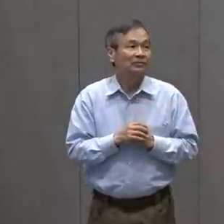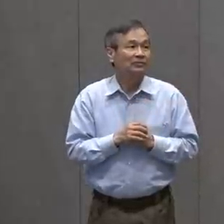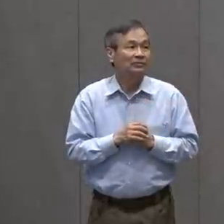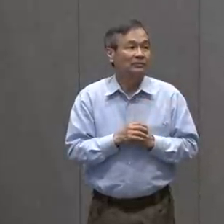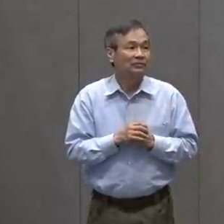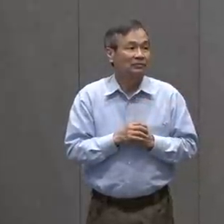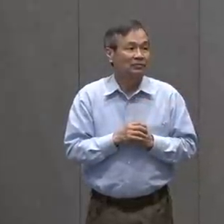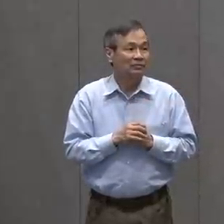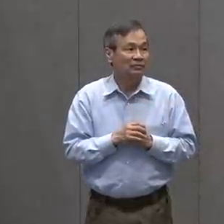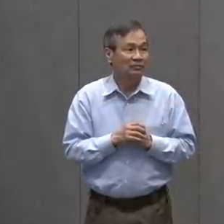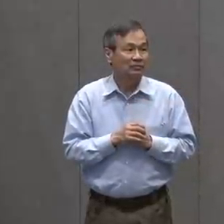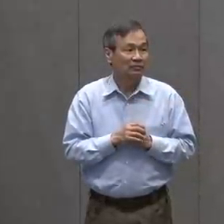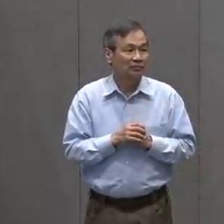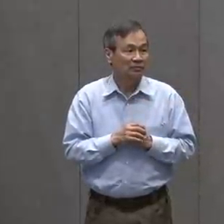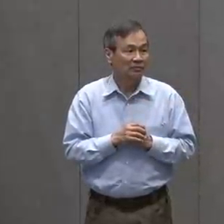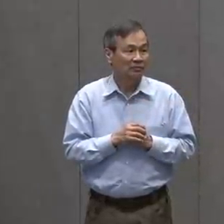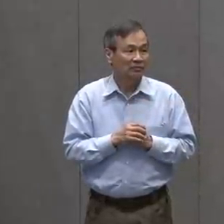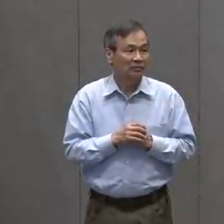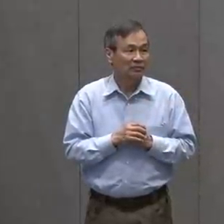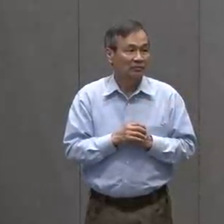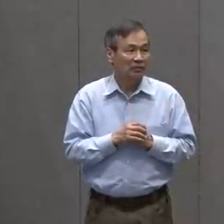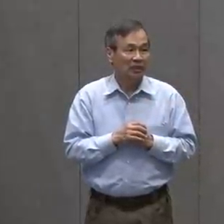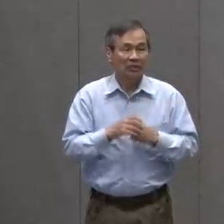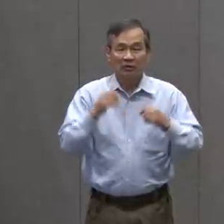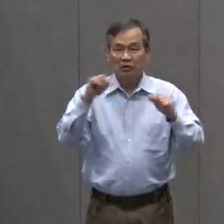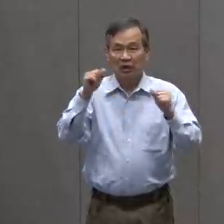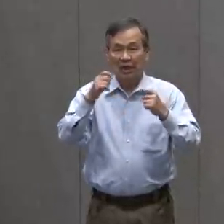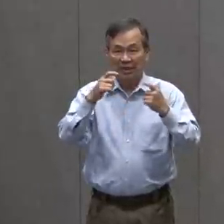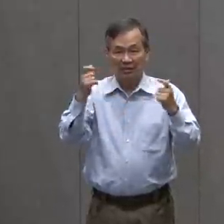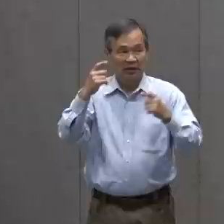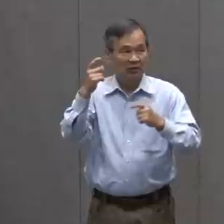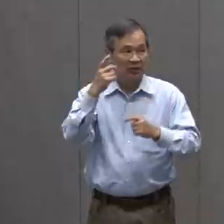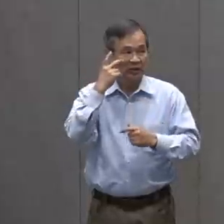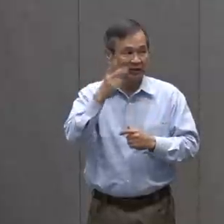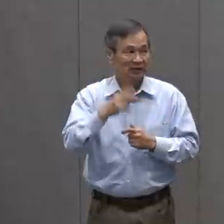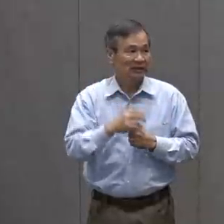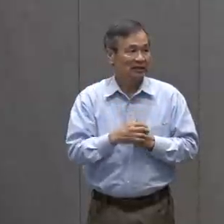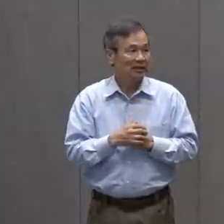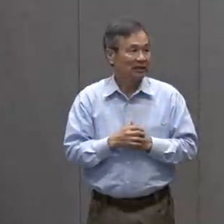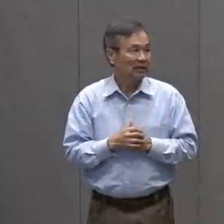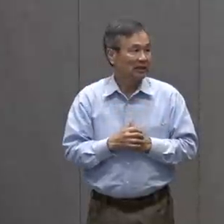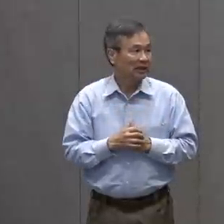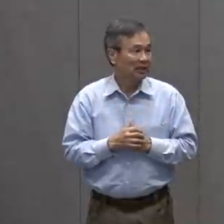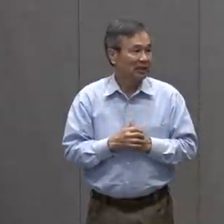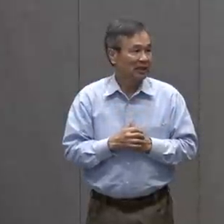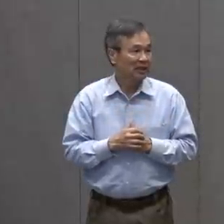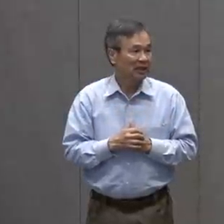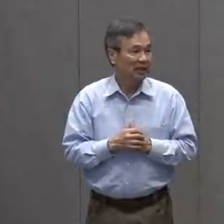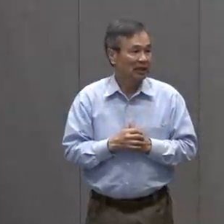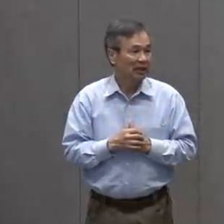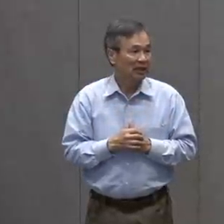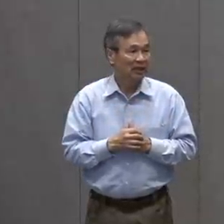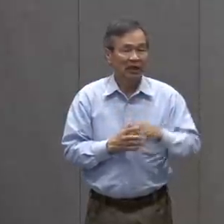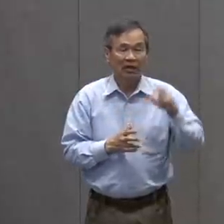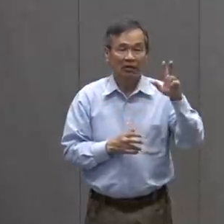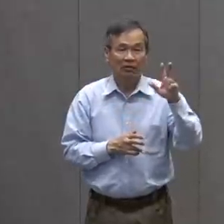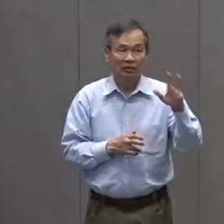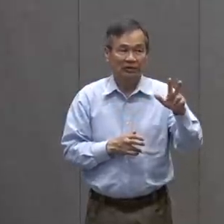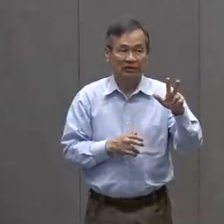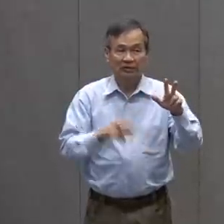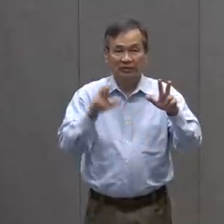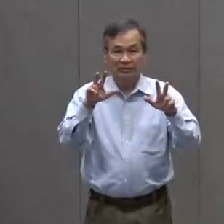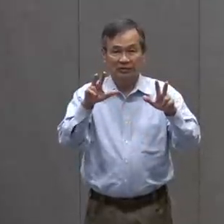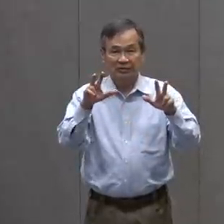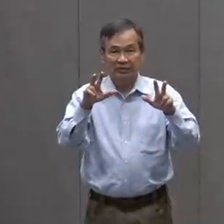All right, I'm going to go ahead and steal this big one. So then that way we can just use those there. So I got a 3. And a